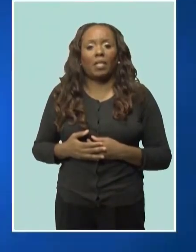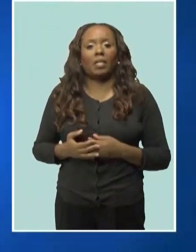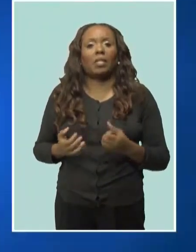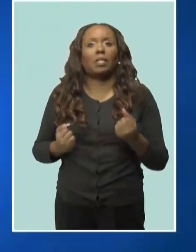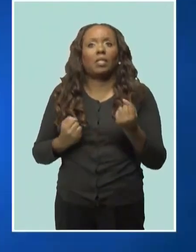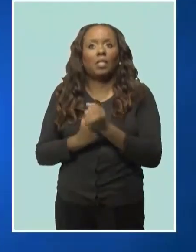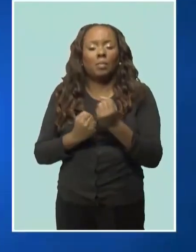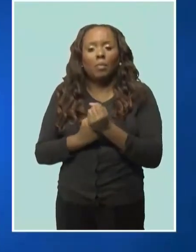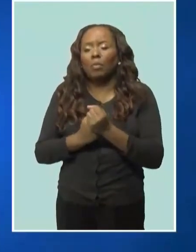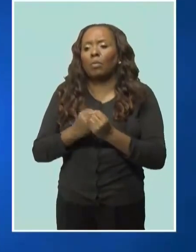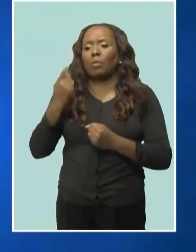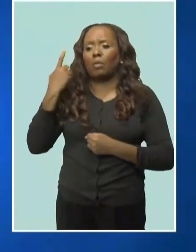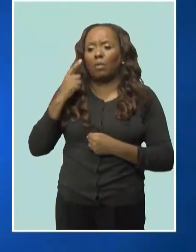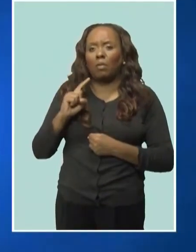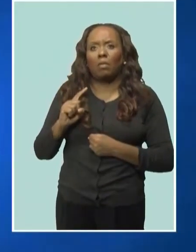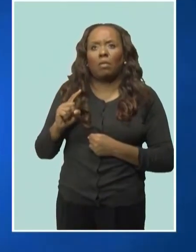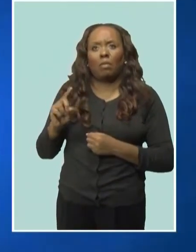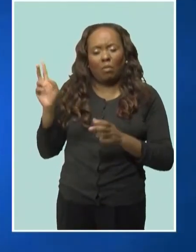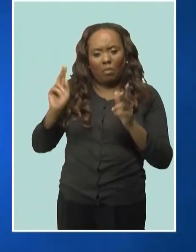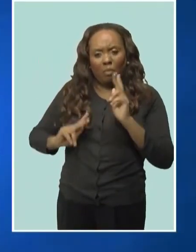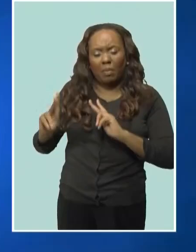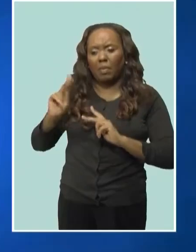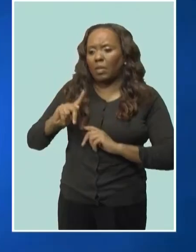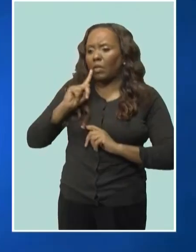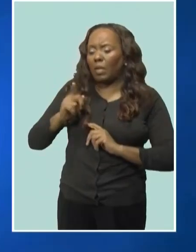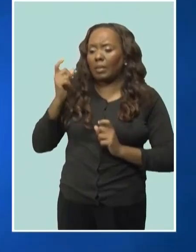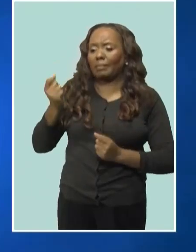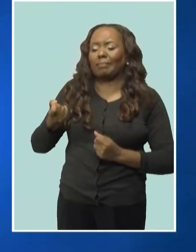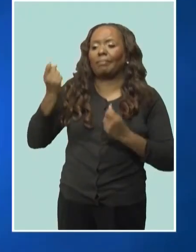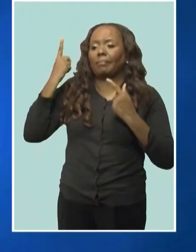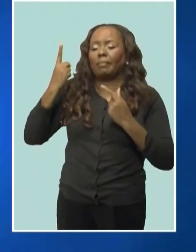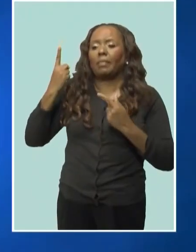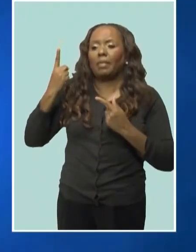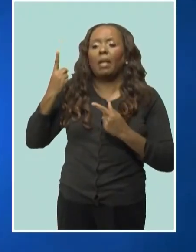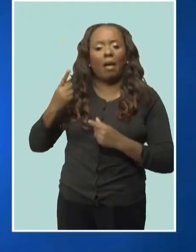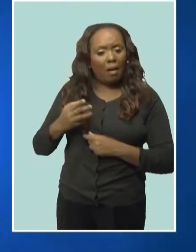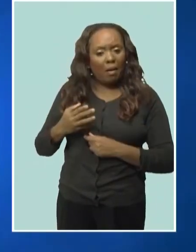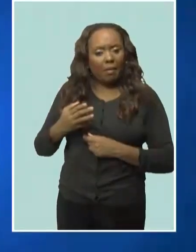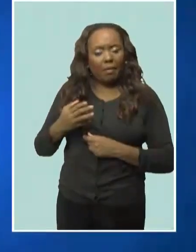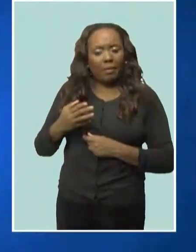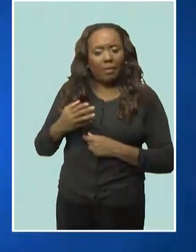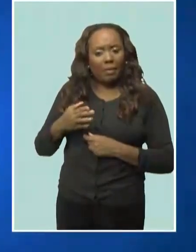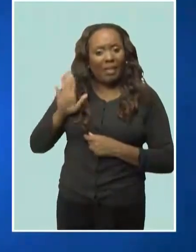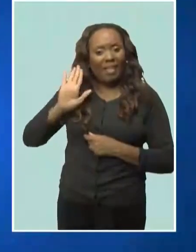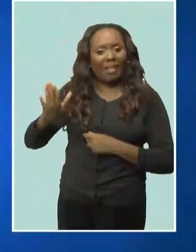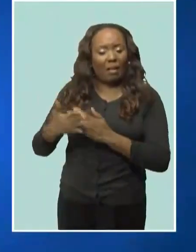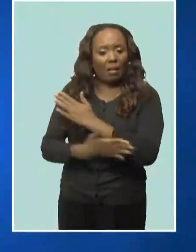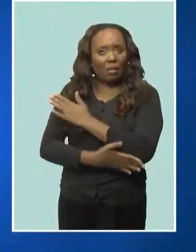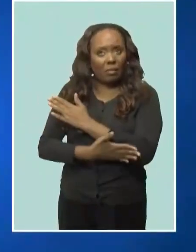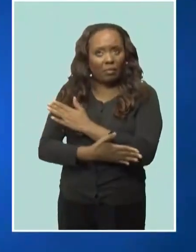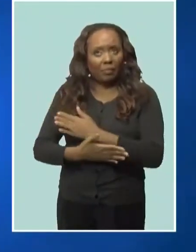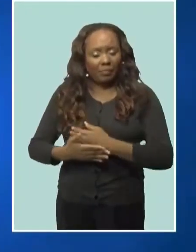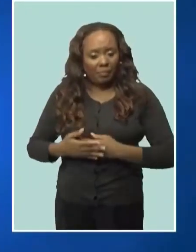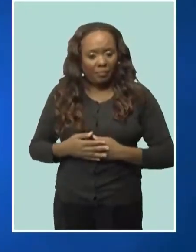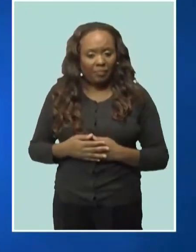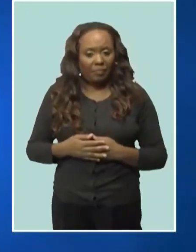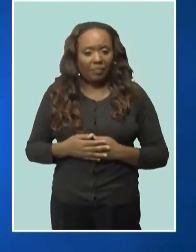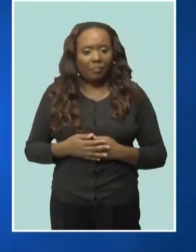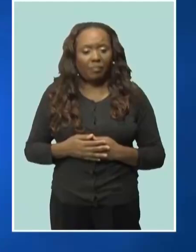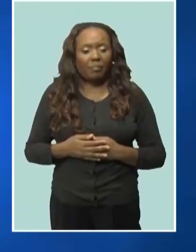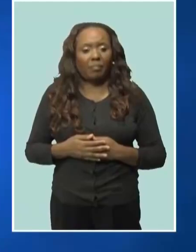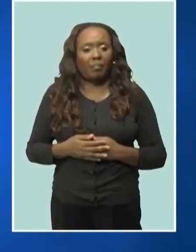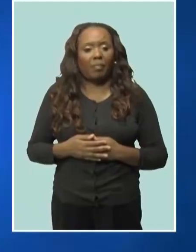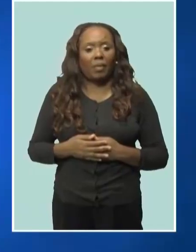recognition of the country, the voices of the country, and all of that. The diaspora is so